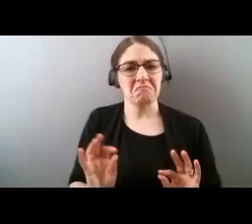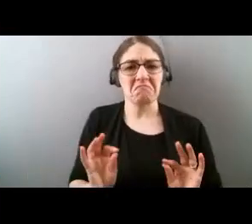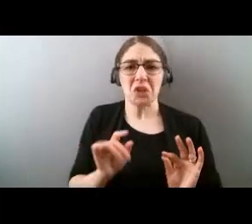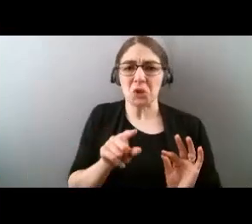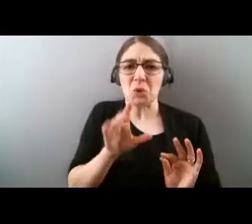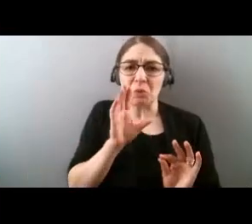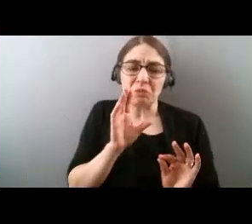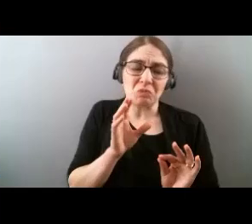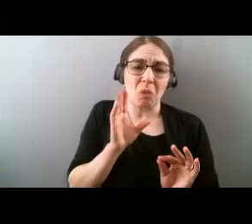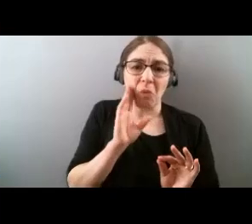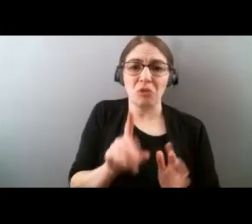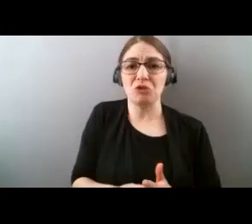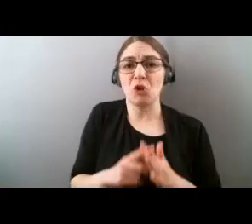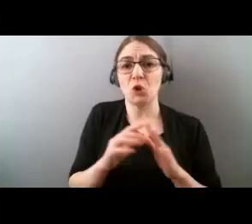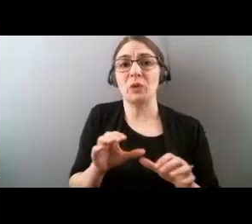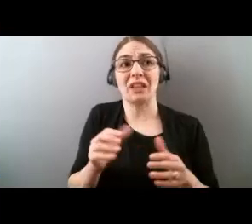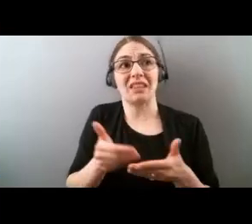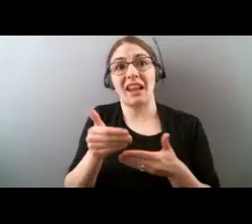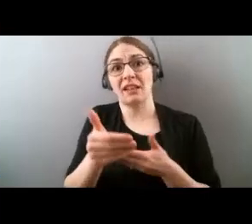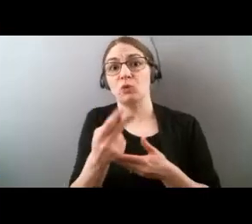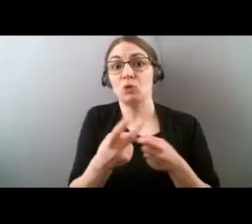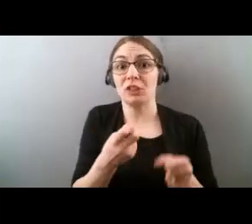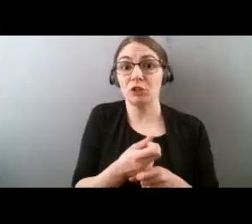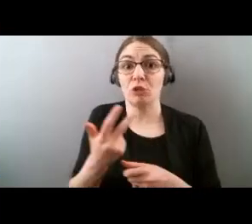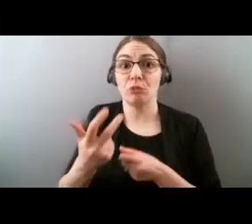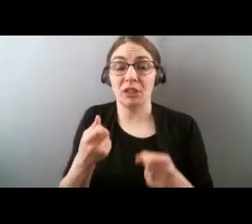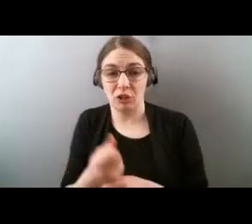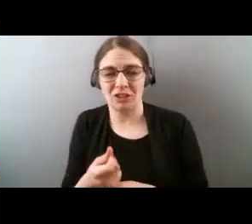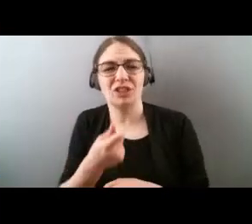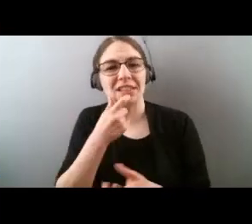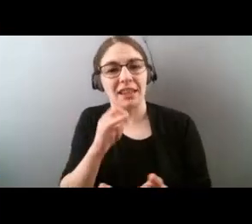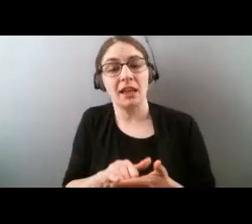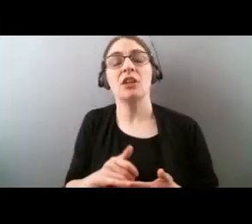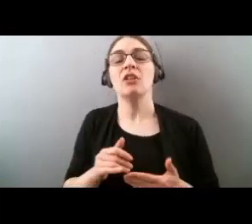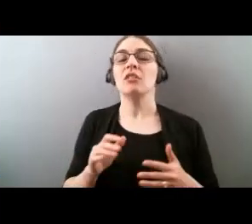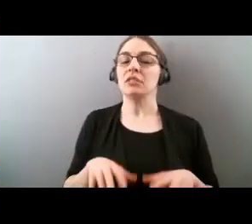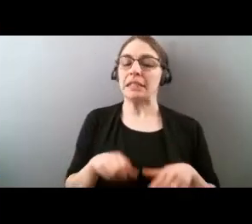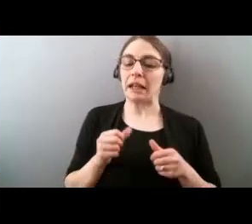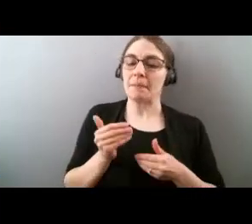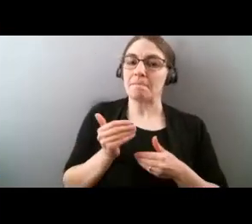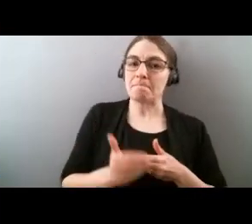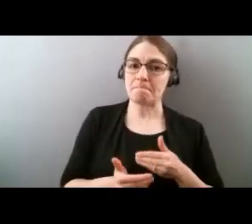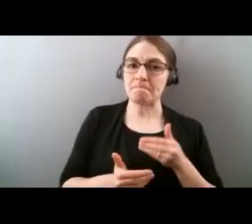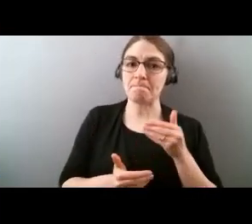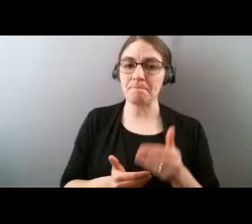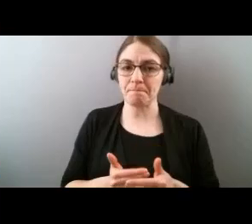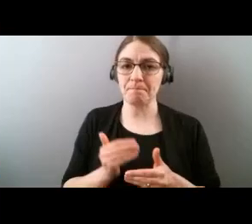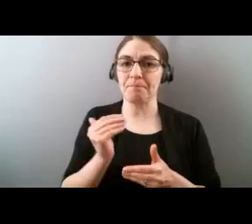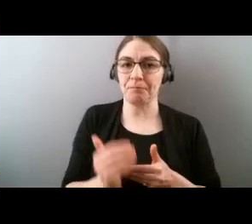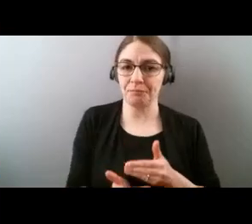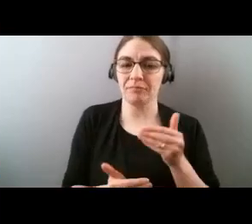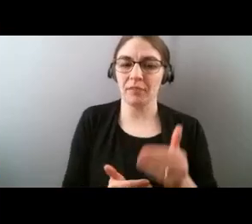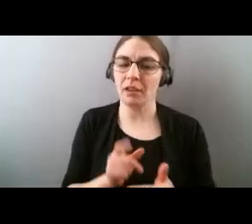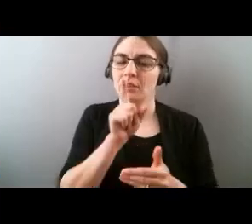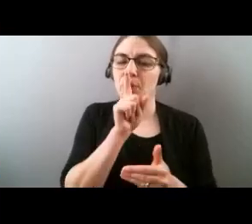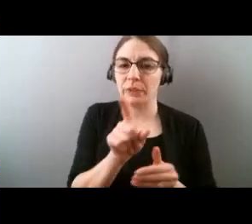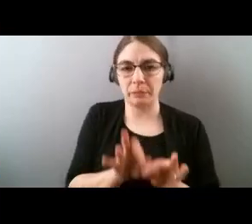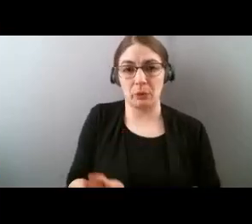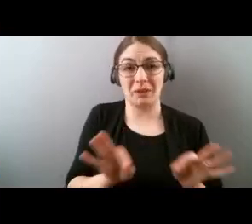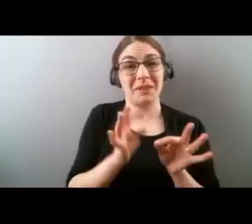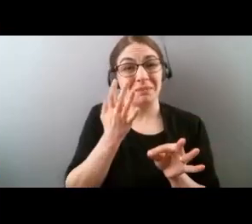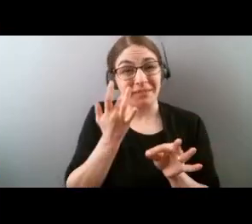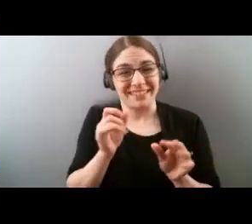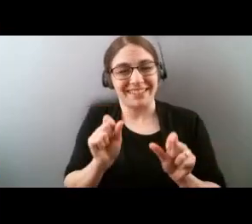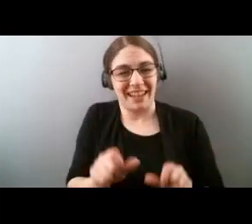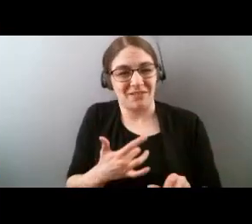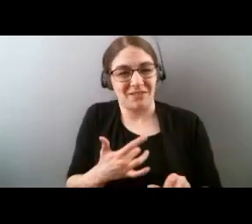3 years. But yeah, like taking one step at a time, it's very important because it can be overwhelming when